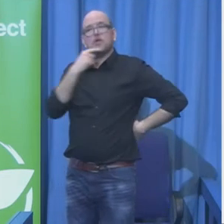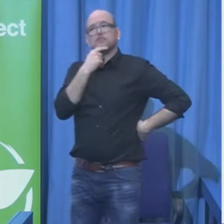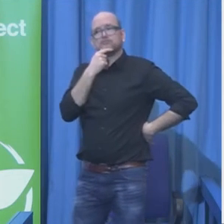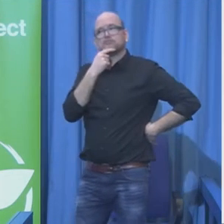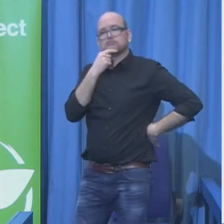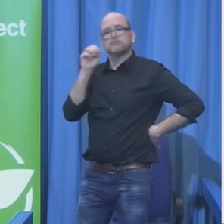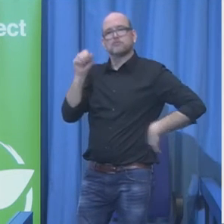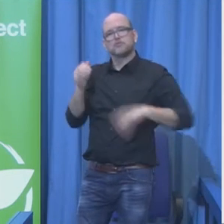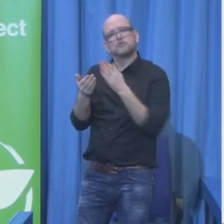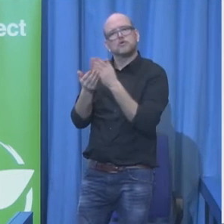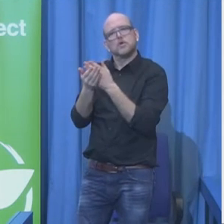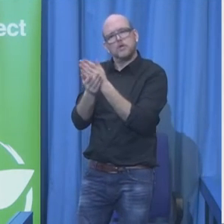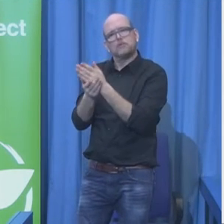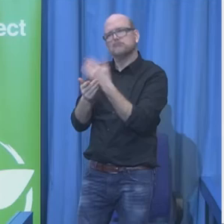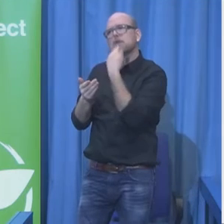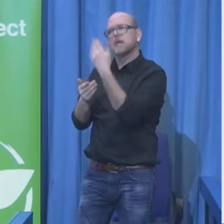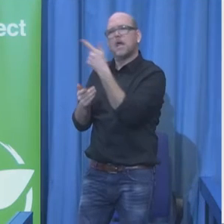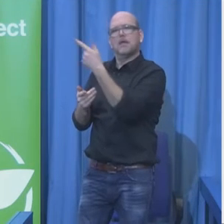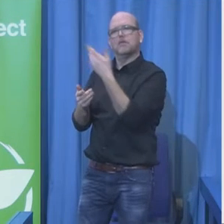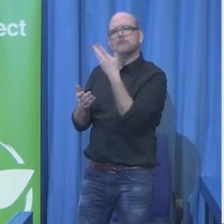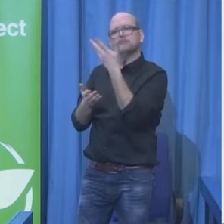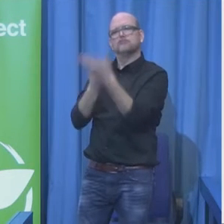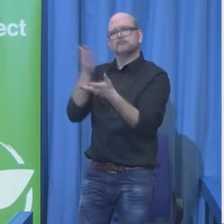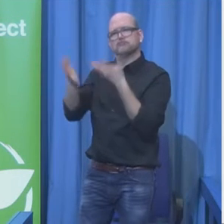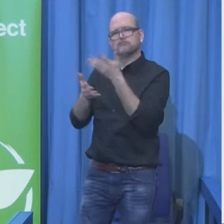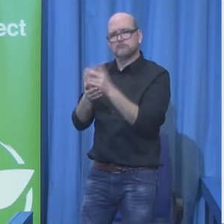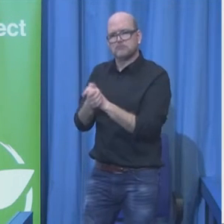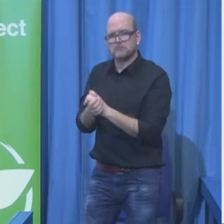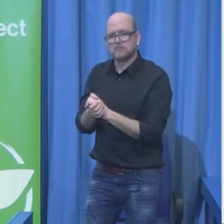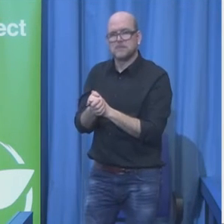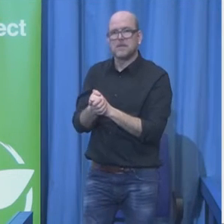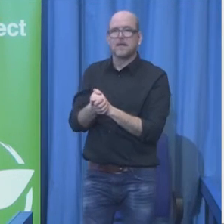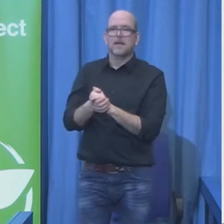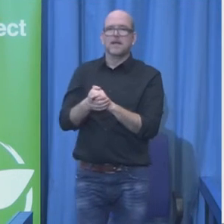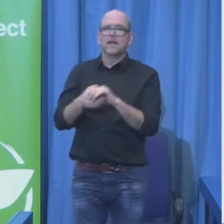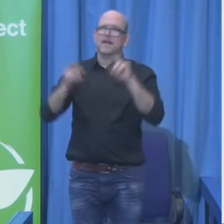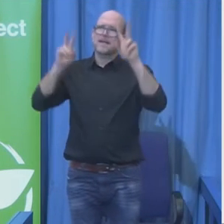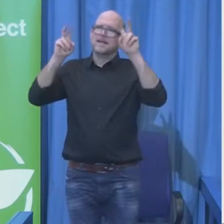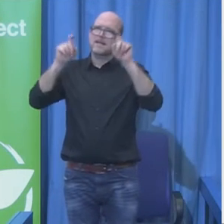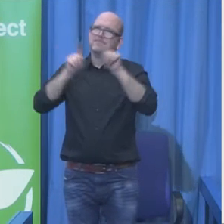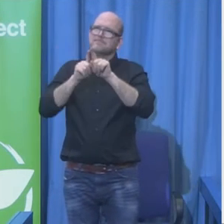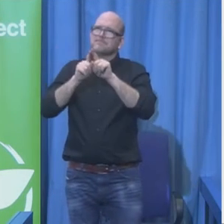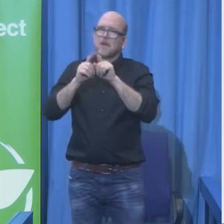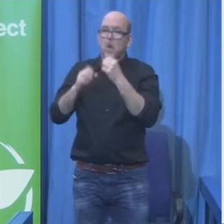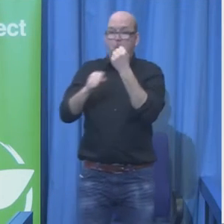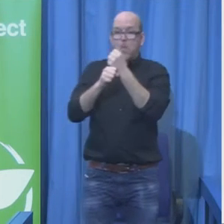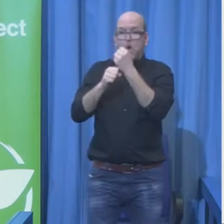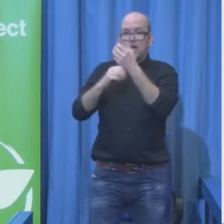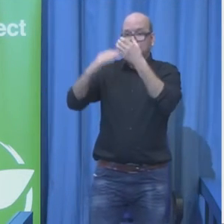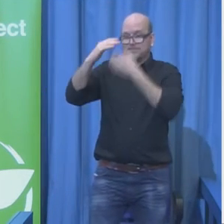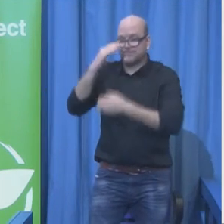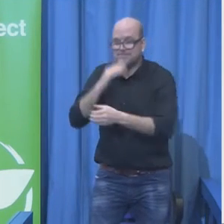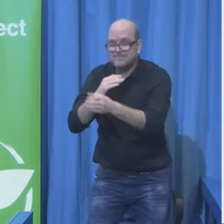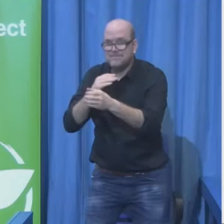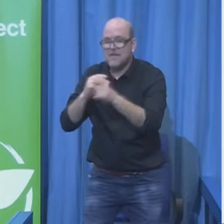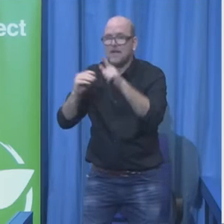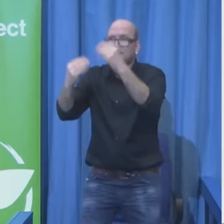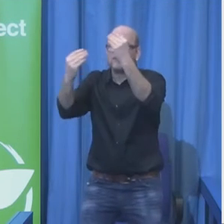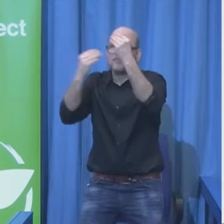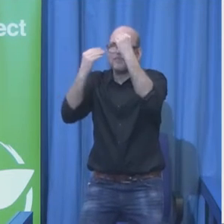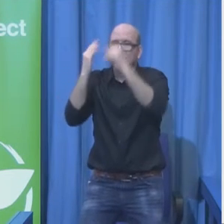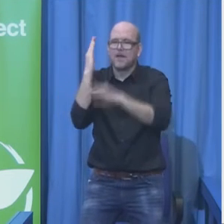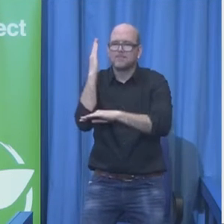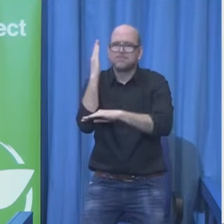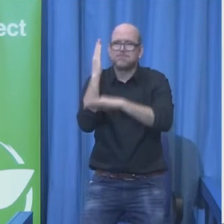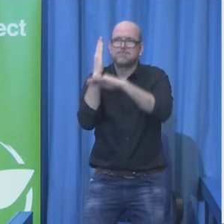disabilities, not just youth with disabilities, in general, apprenticeship schemes is one of the avenues that has been agreed at global